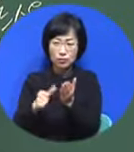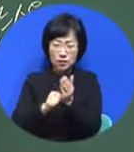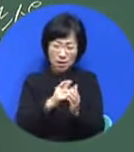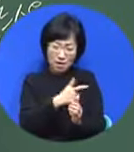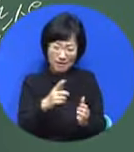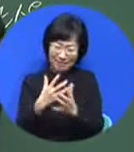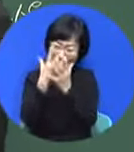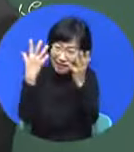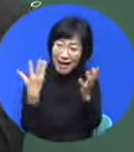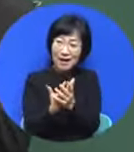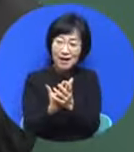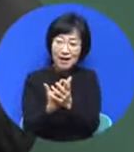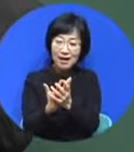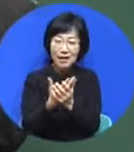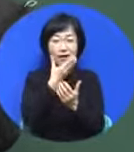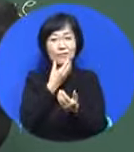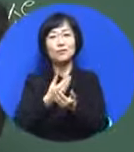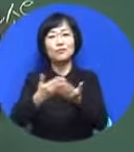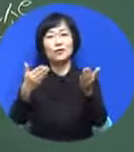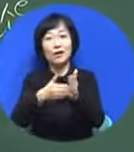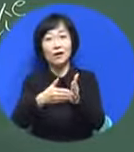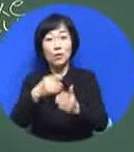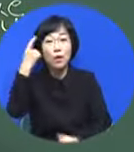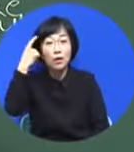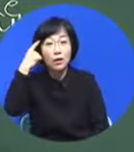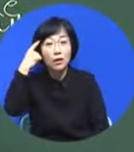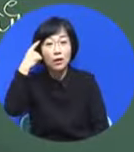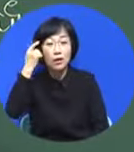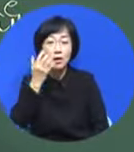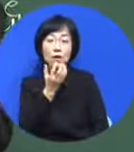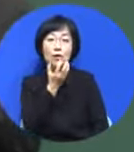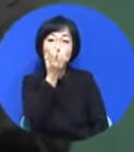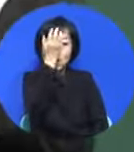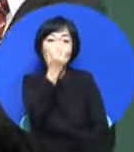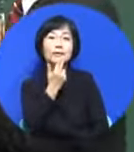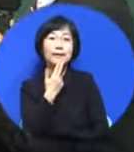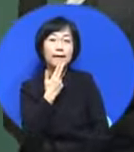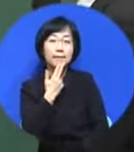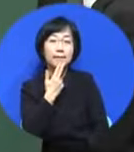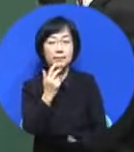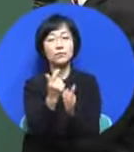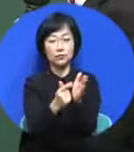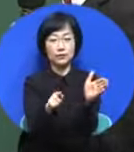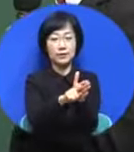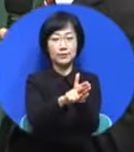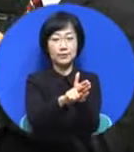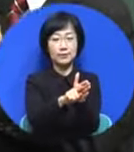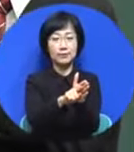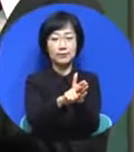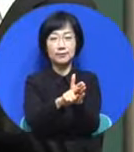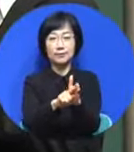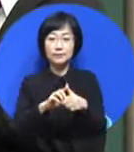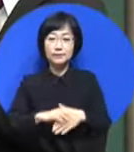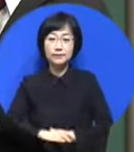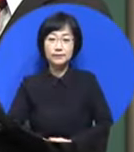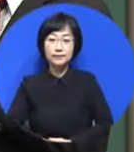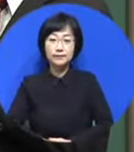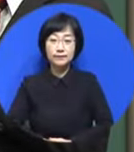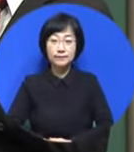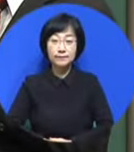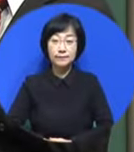Upon all his possessions, everything he owned, God blessed for the sake of Joseph. Because of Joseph. What does it